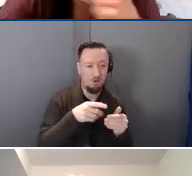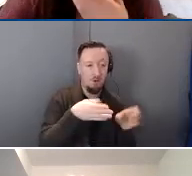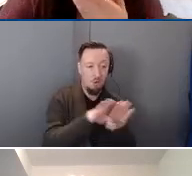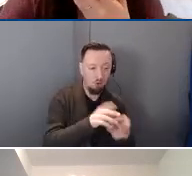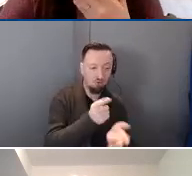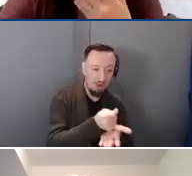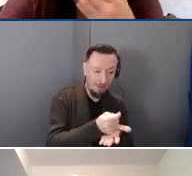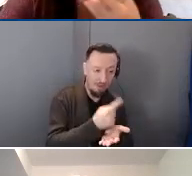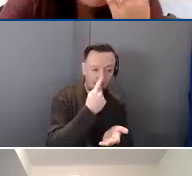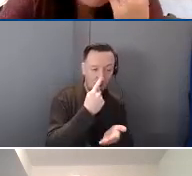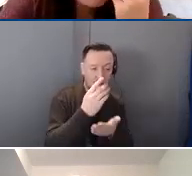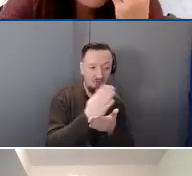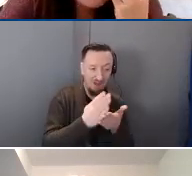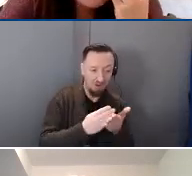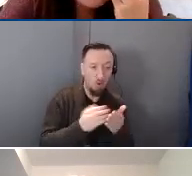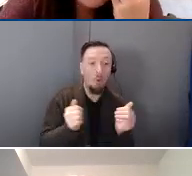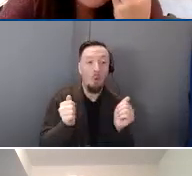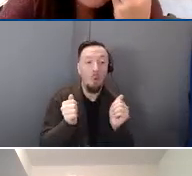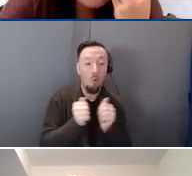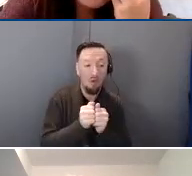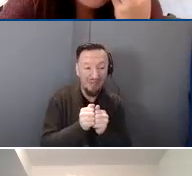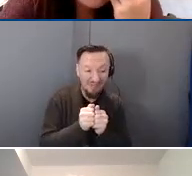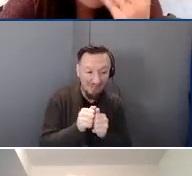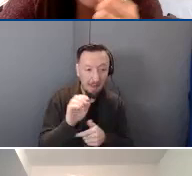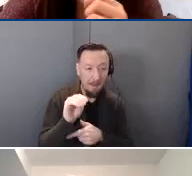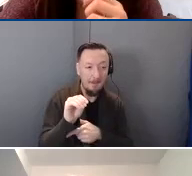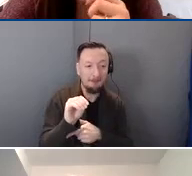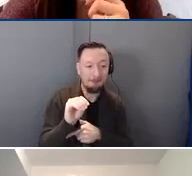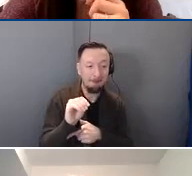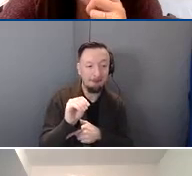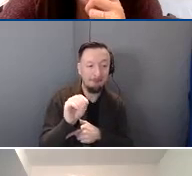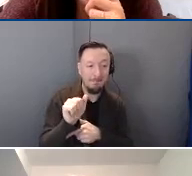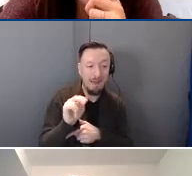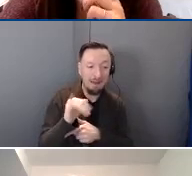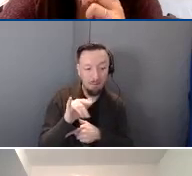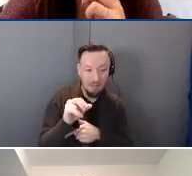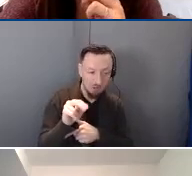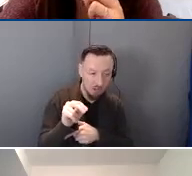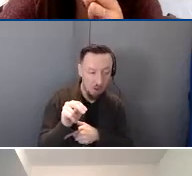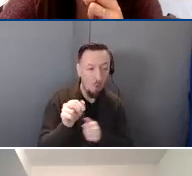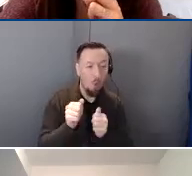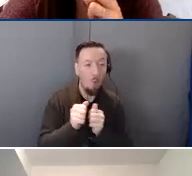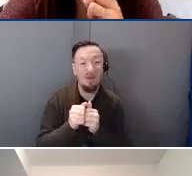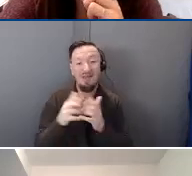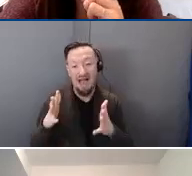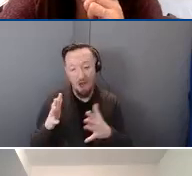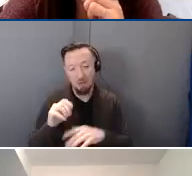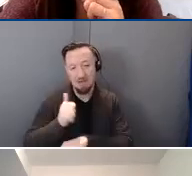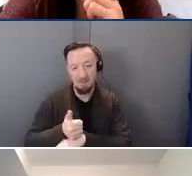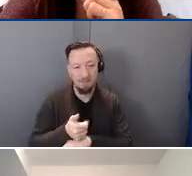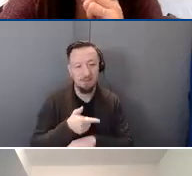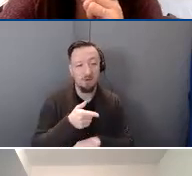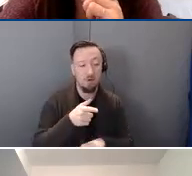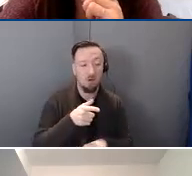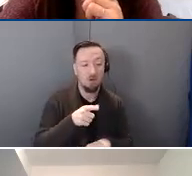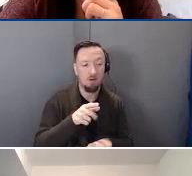did have a situation where the patient had closed treatment without manipulation, it should just be reported as